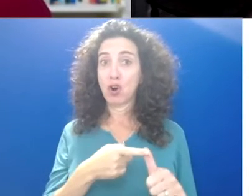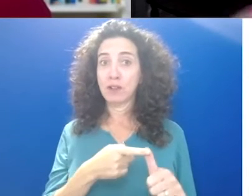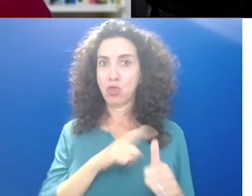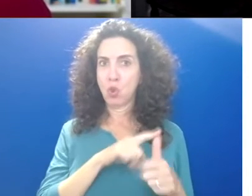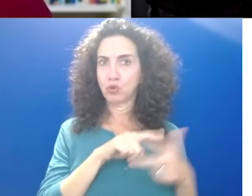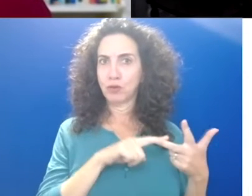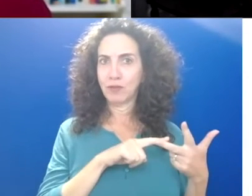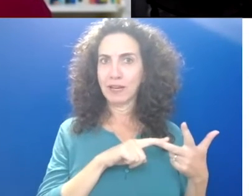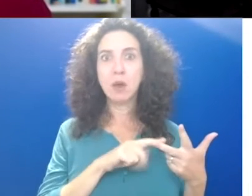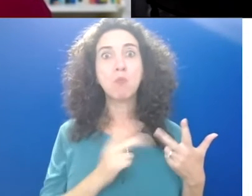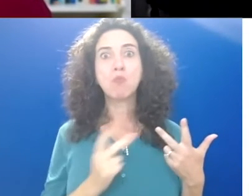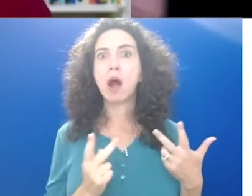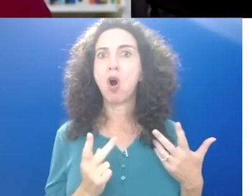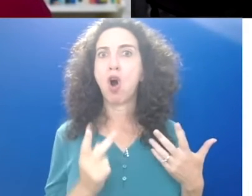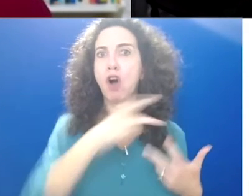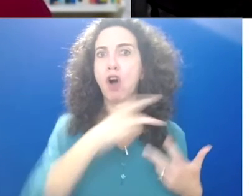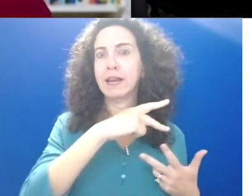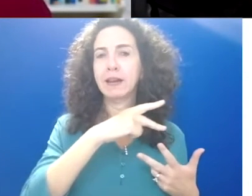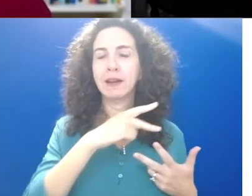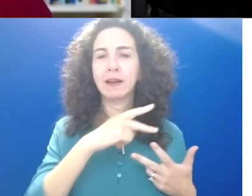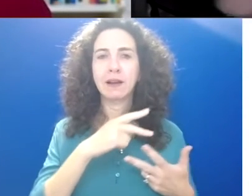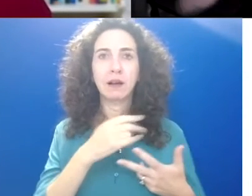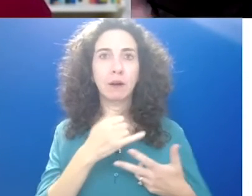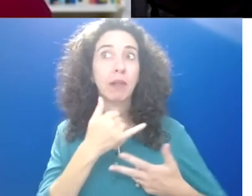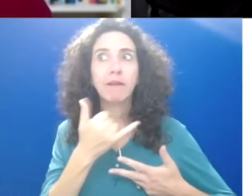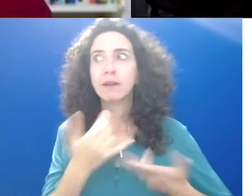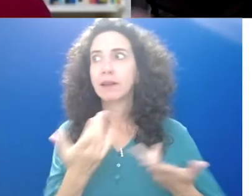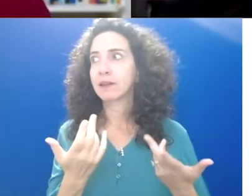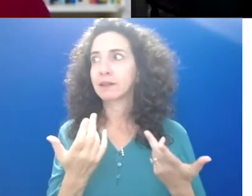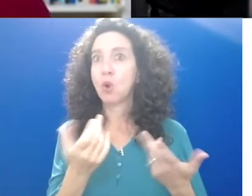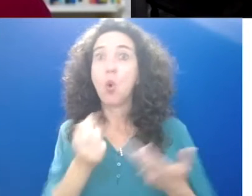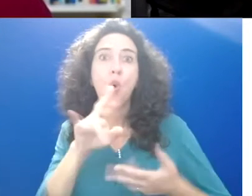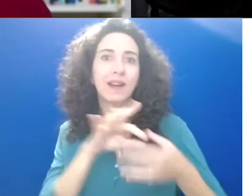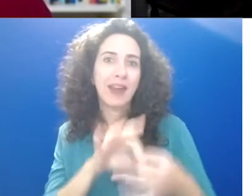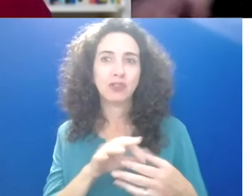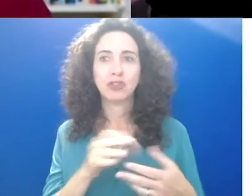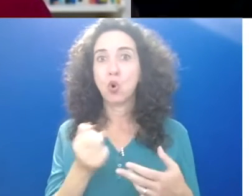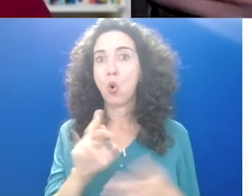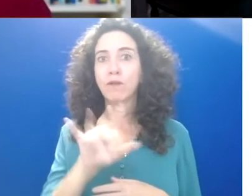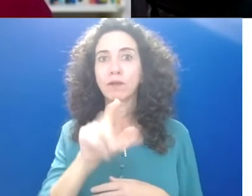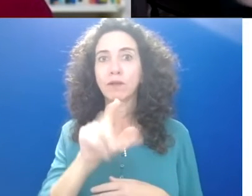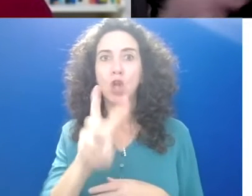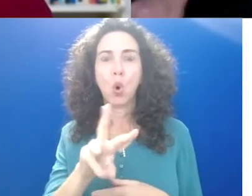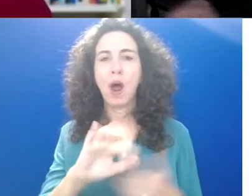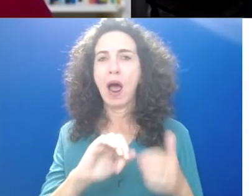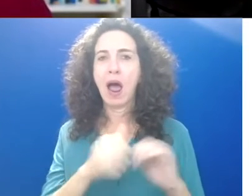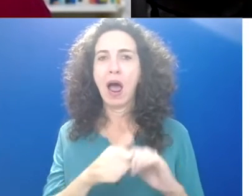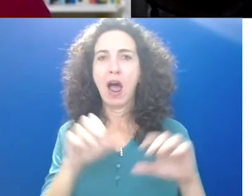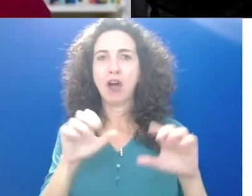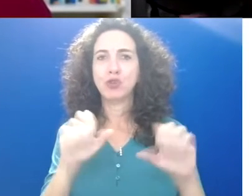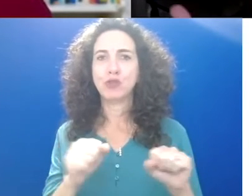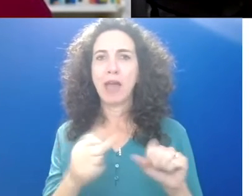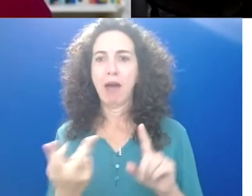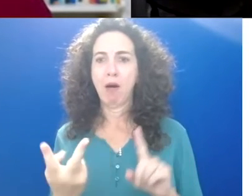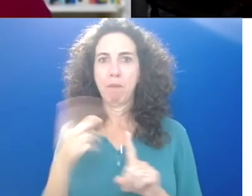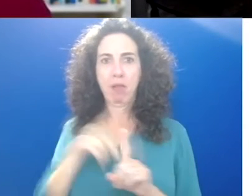that you can bring playfulness or connection or flow into your life or into the lives of people that you're around. You